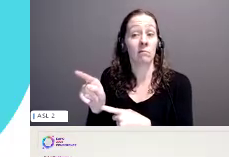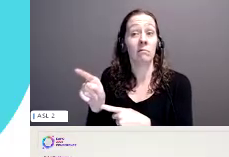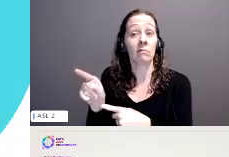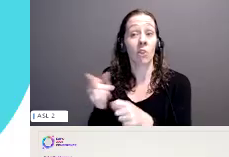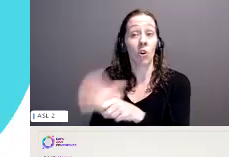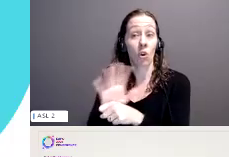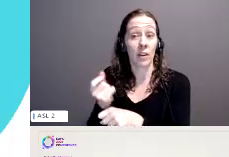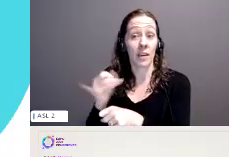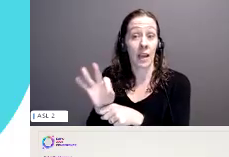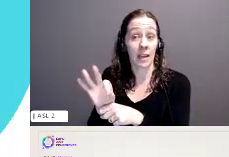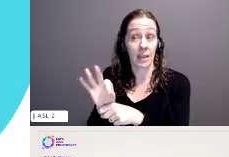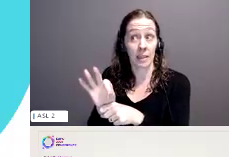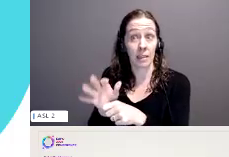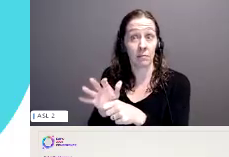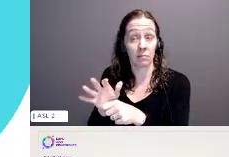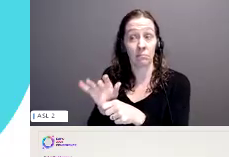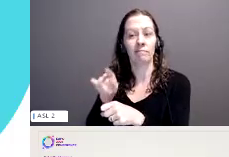the COVID-19 pandemic.